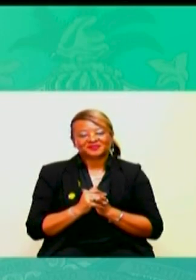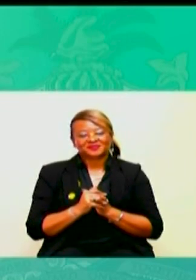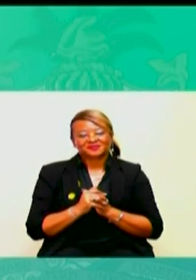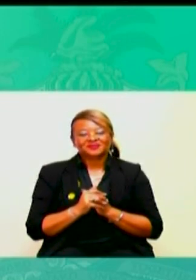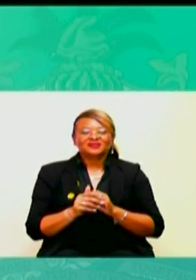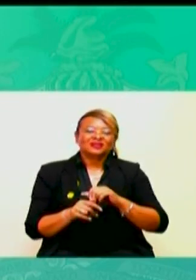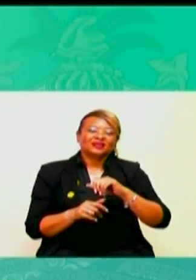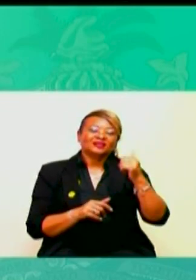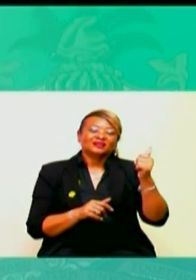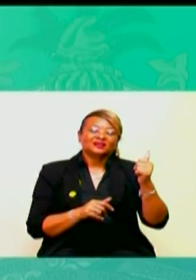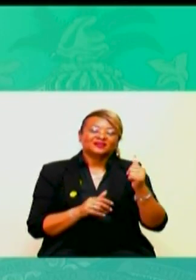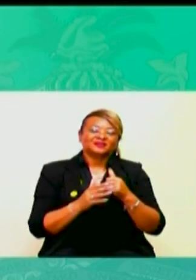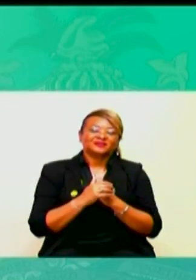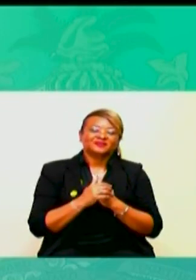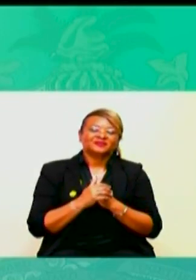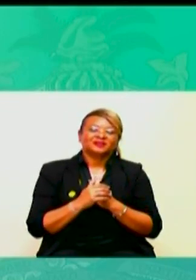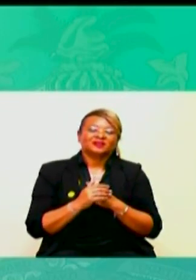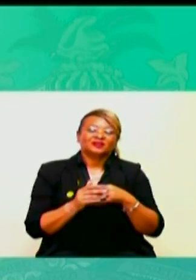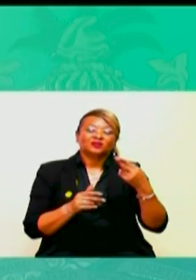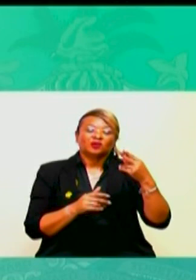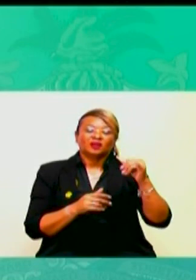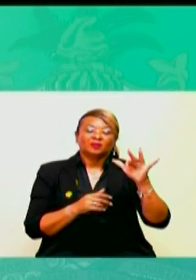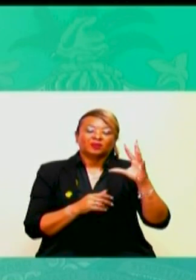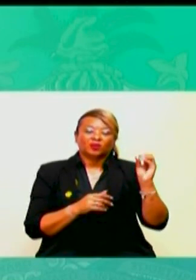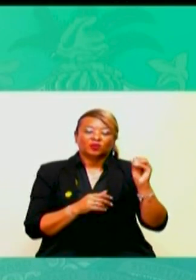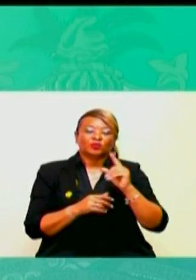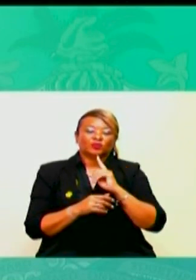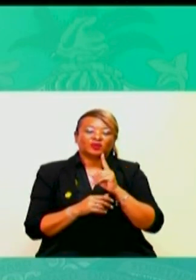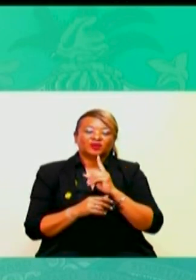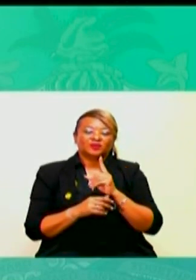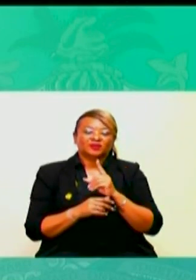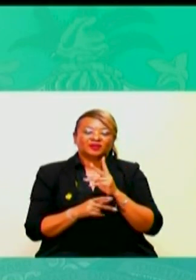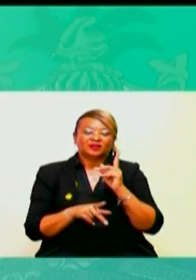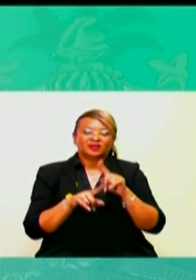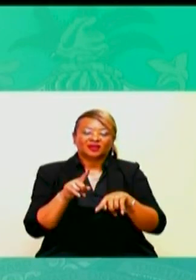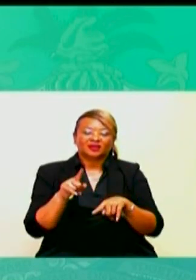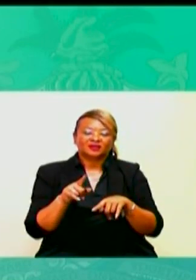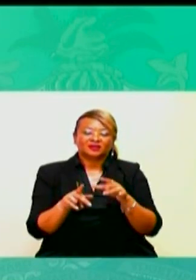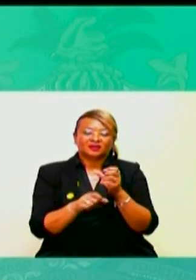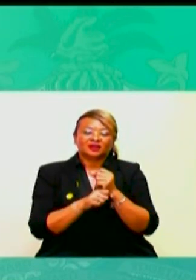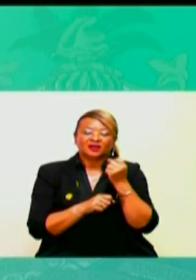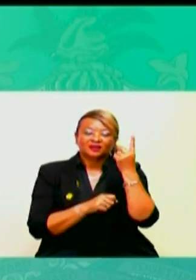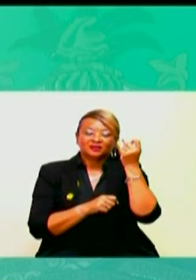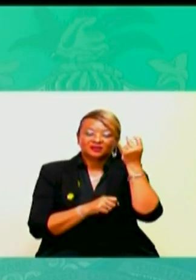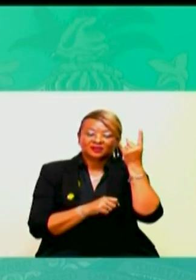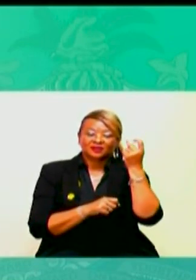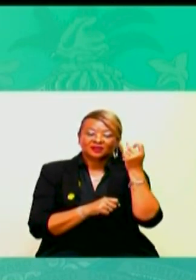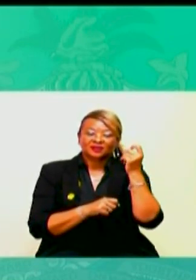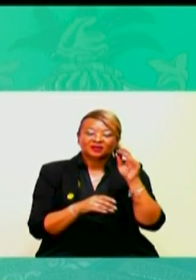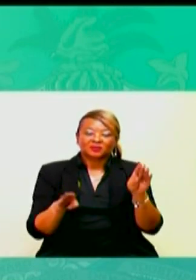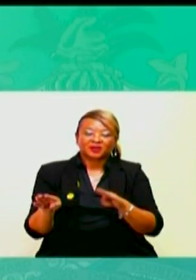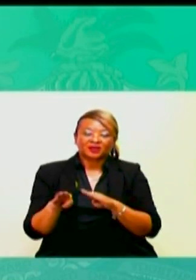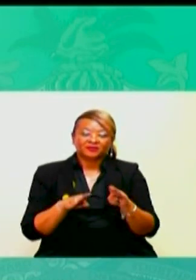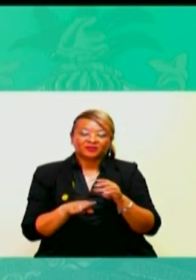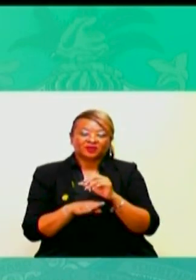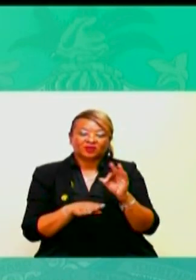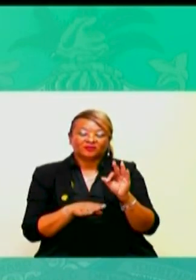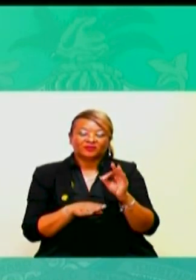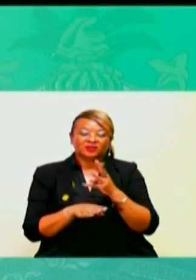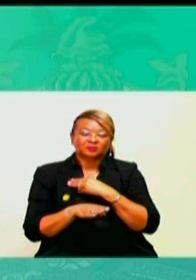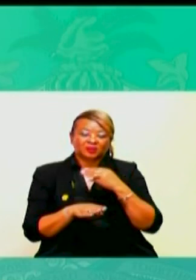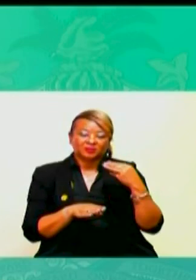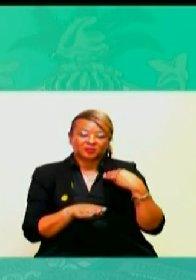Another indication why North Abaco really, really can't grasp and understand the behavior of these